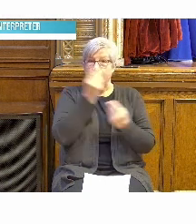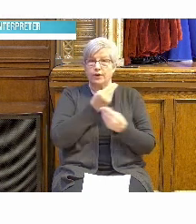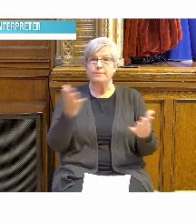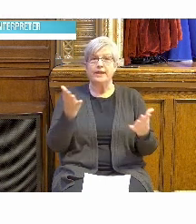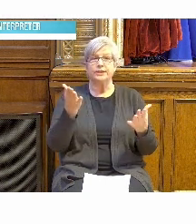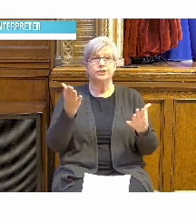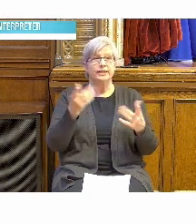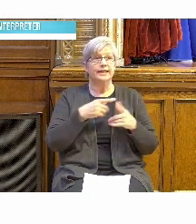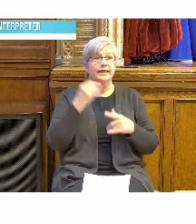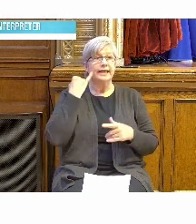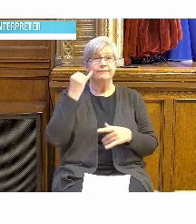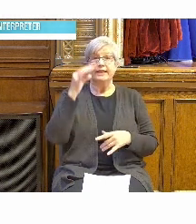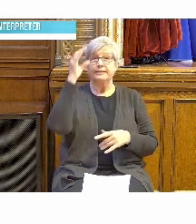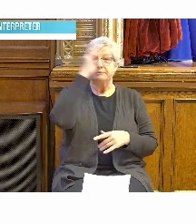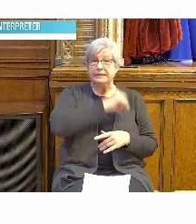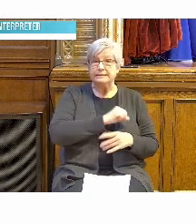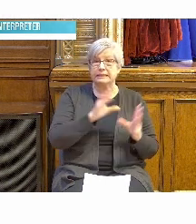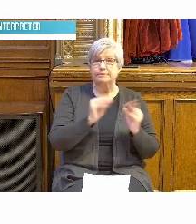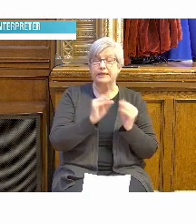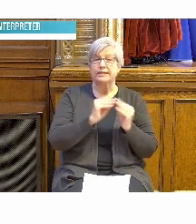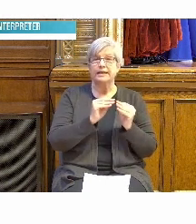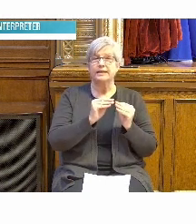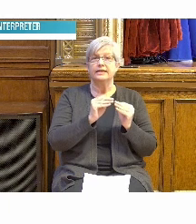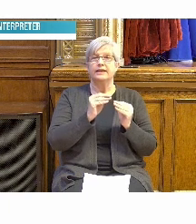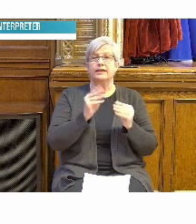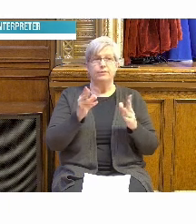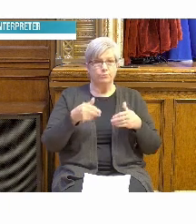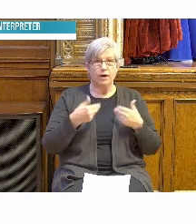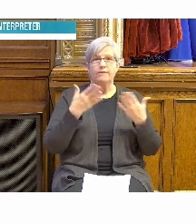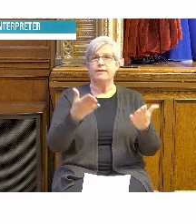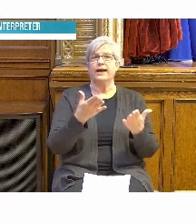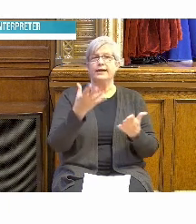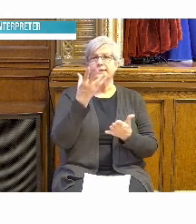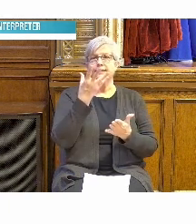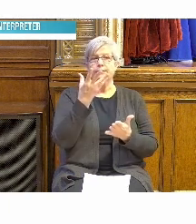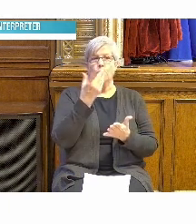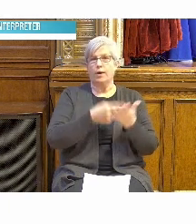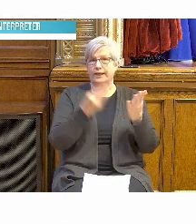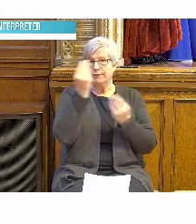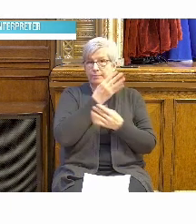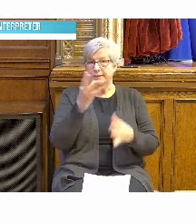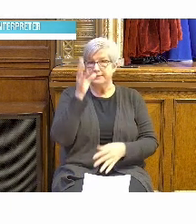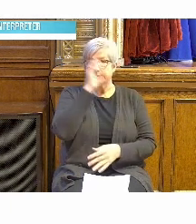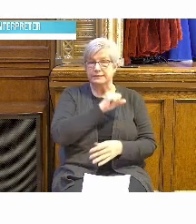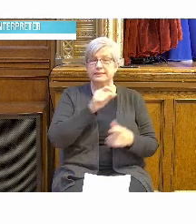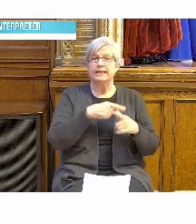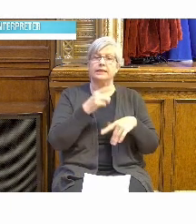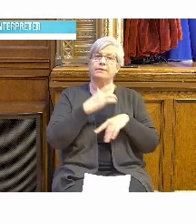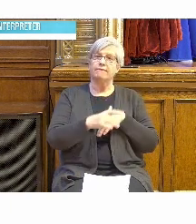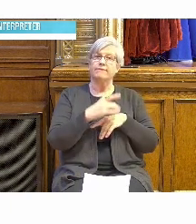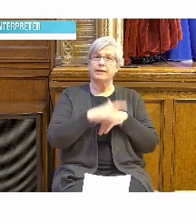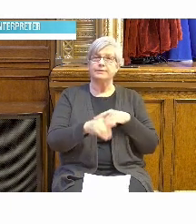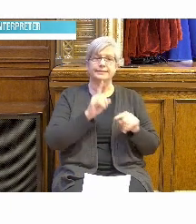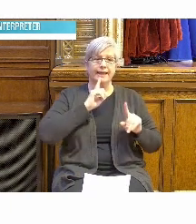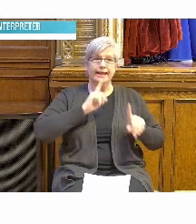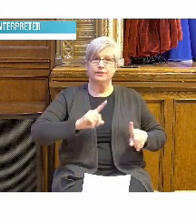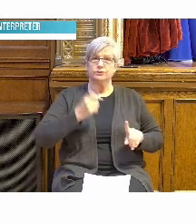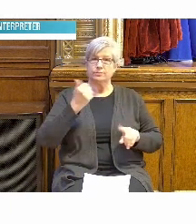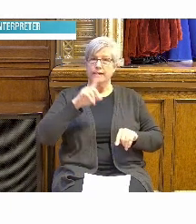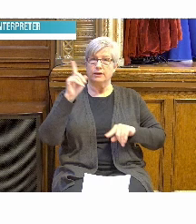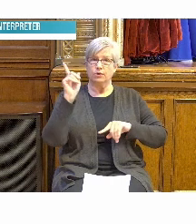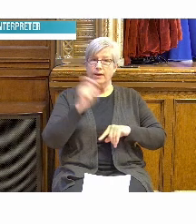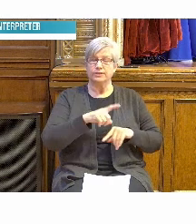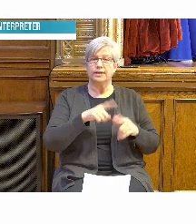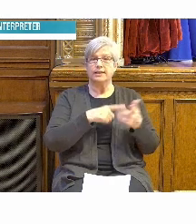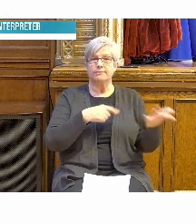they miss a meeting, information about what they missed, and be available to answer questions that